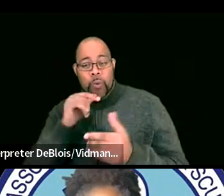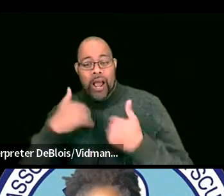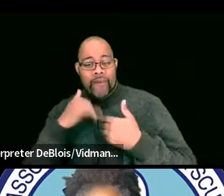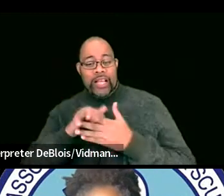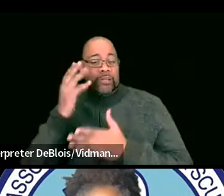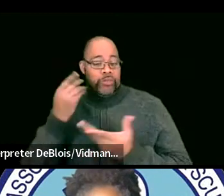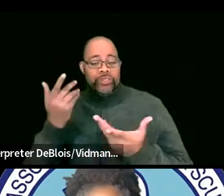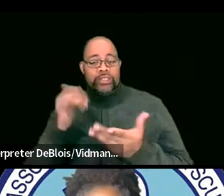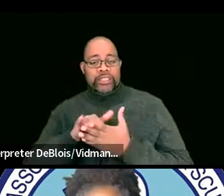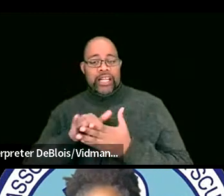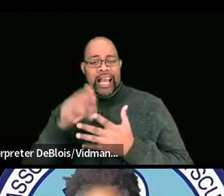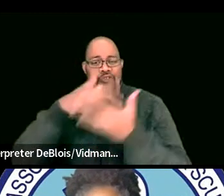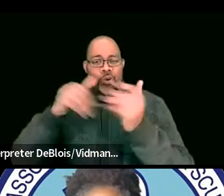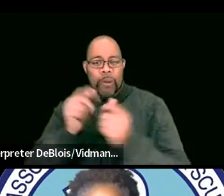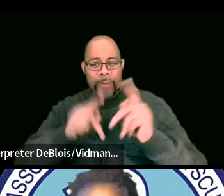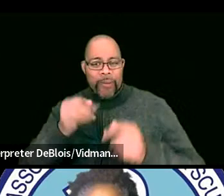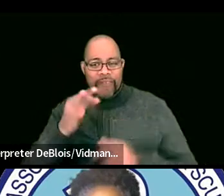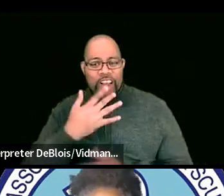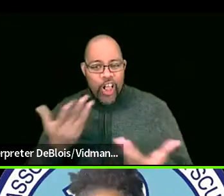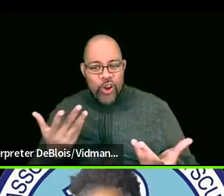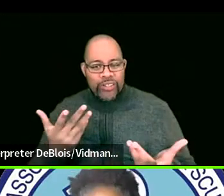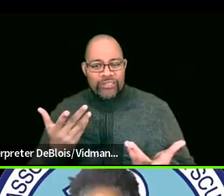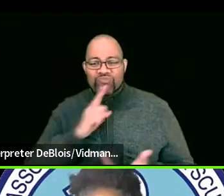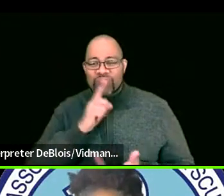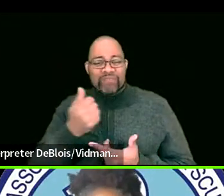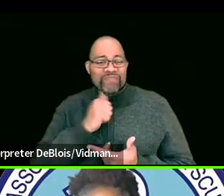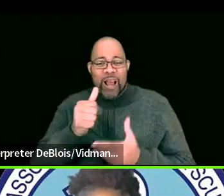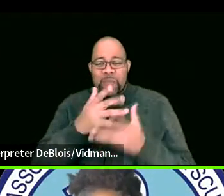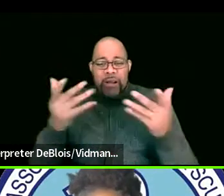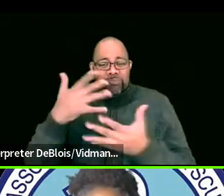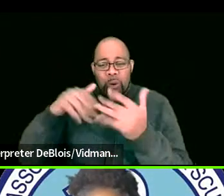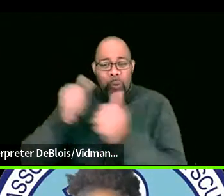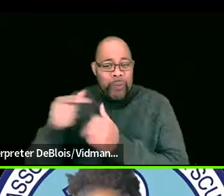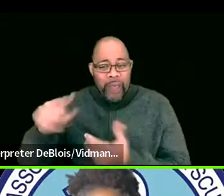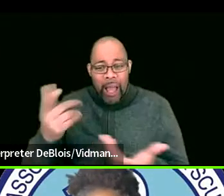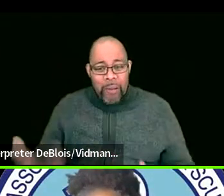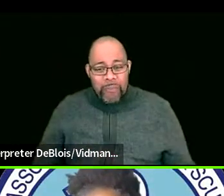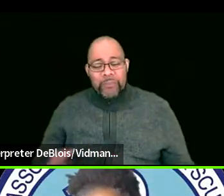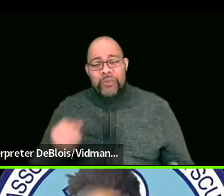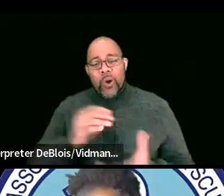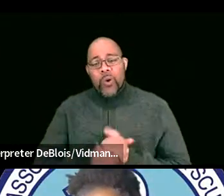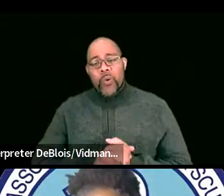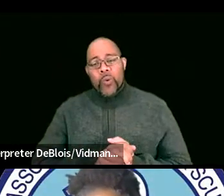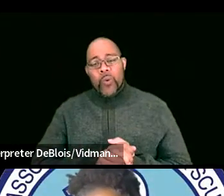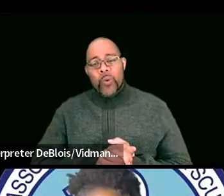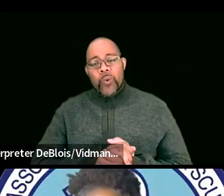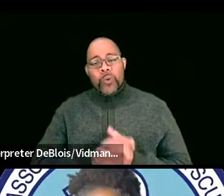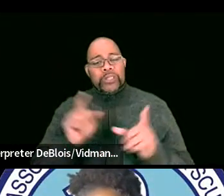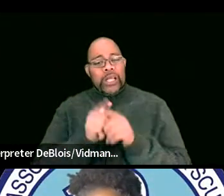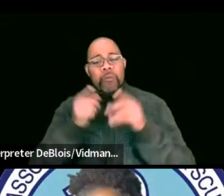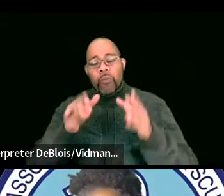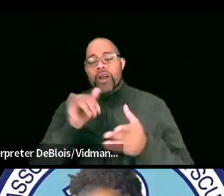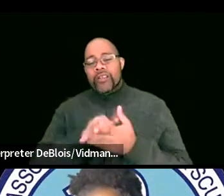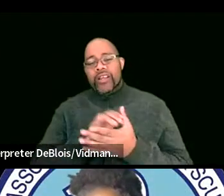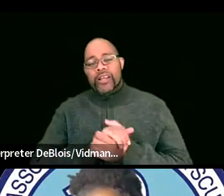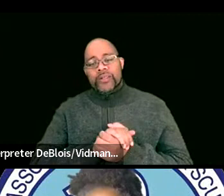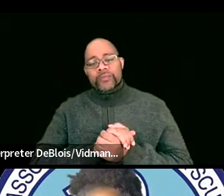with interact with people of colors. Mm-hmm. And it's in the same way in which